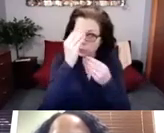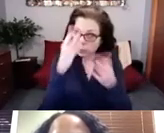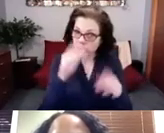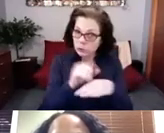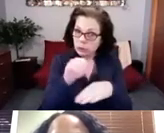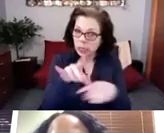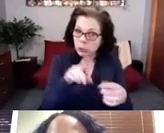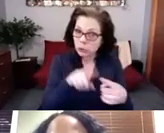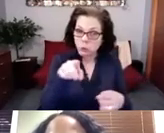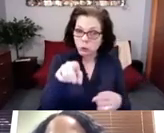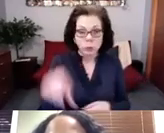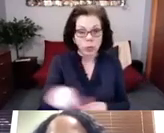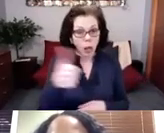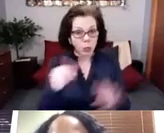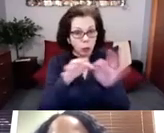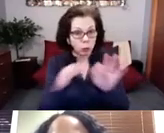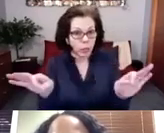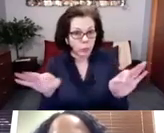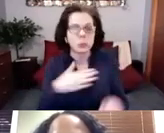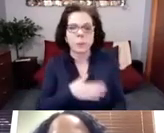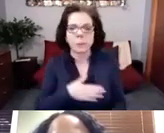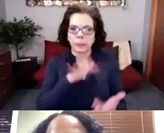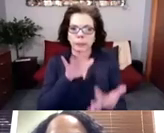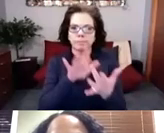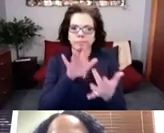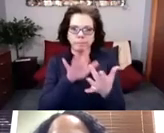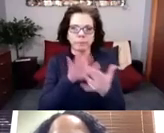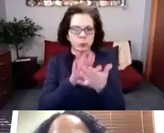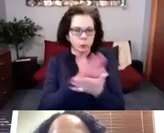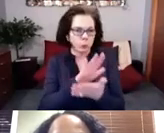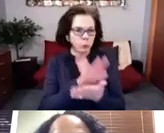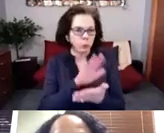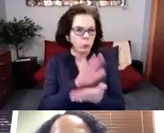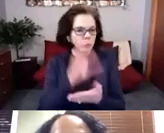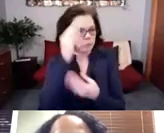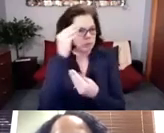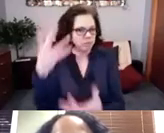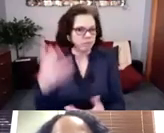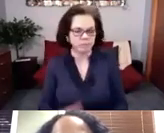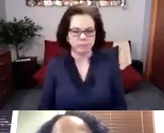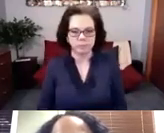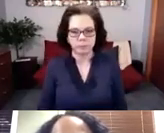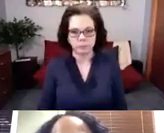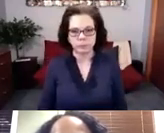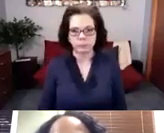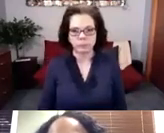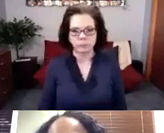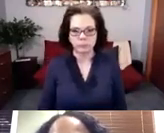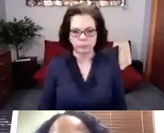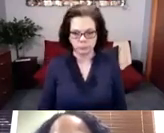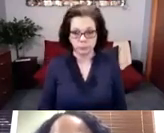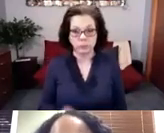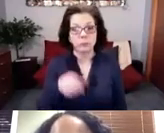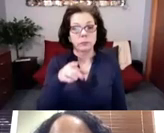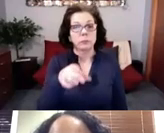please do reach out and indicate that information to your school. Also, we want you to